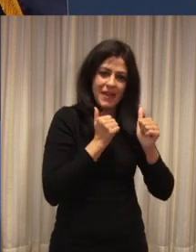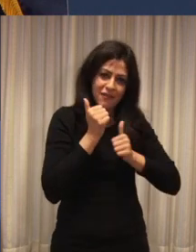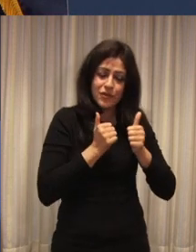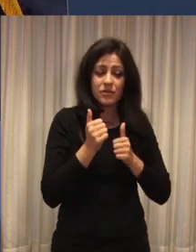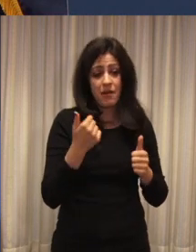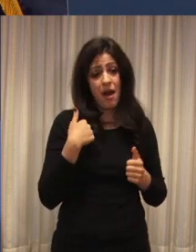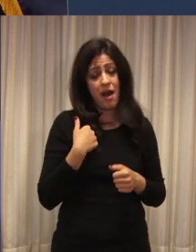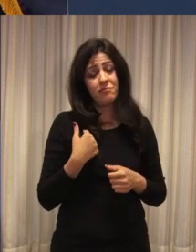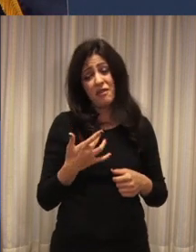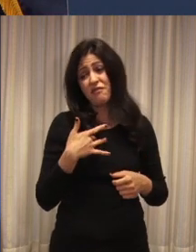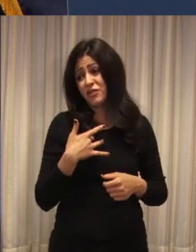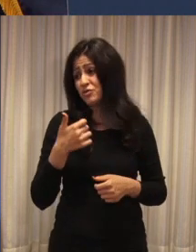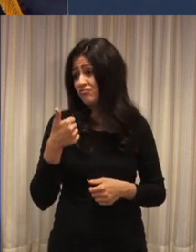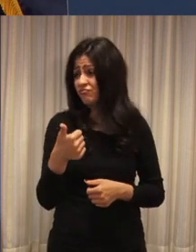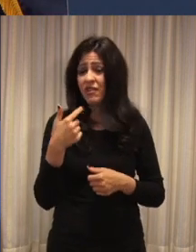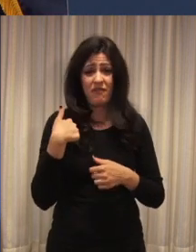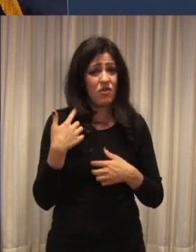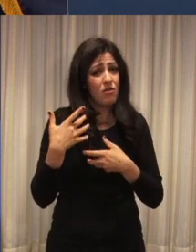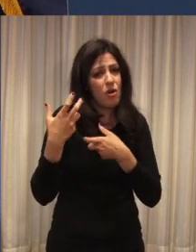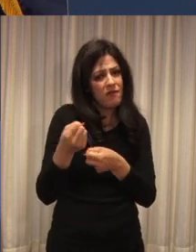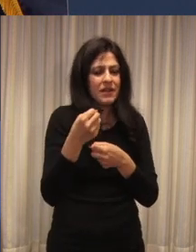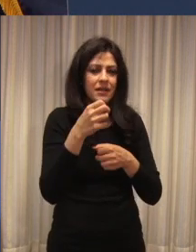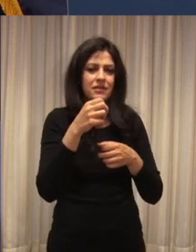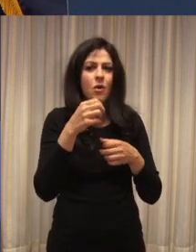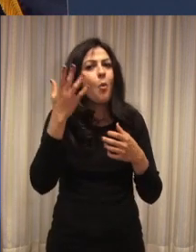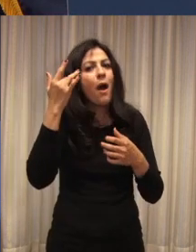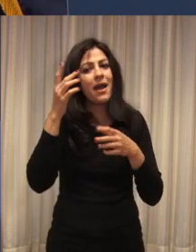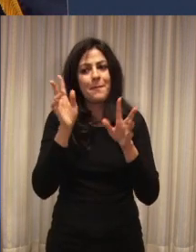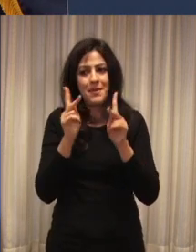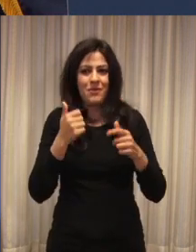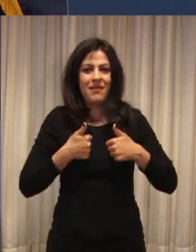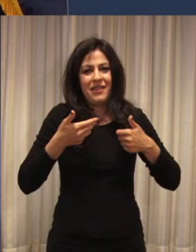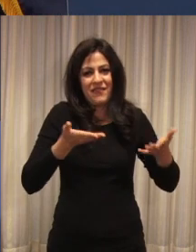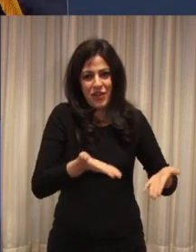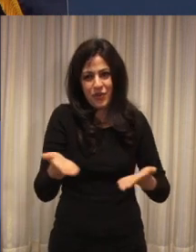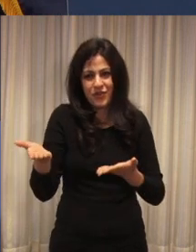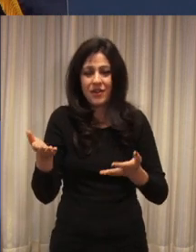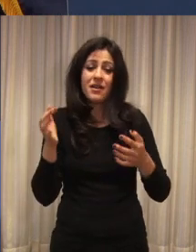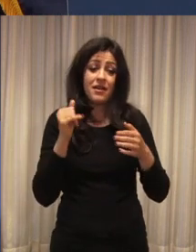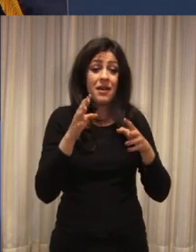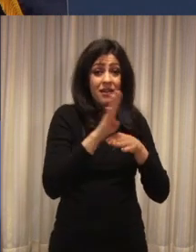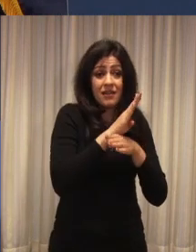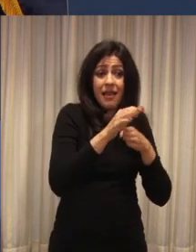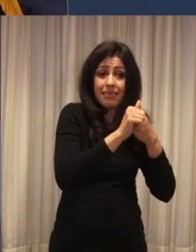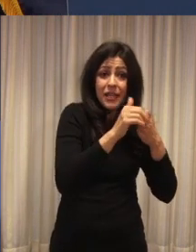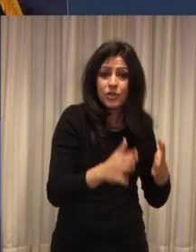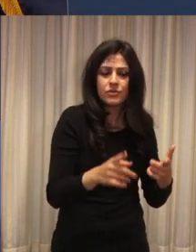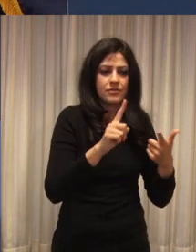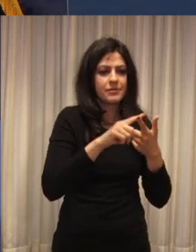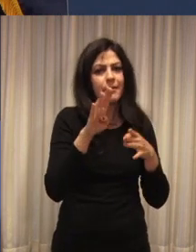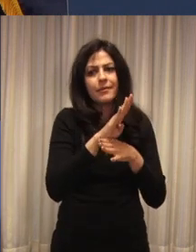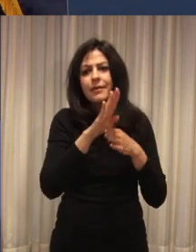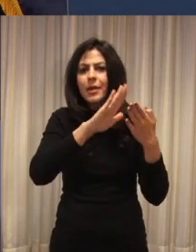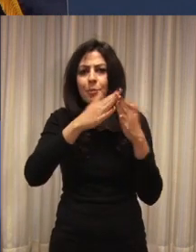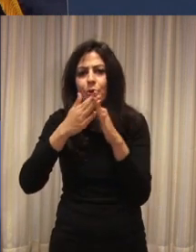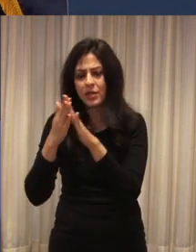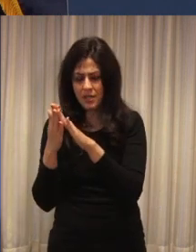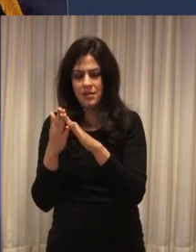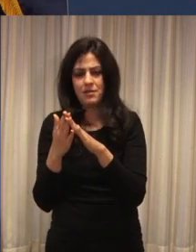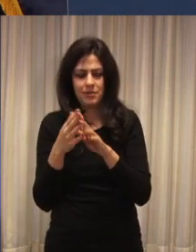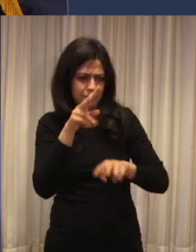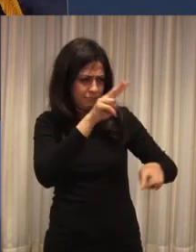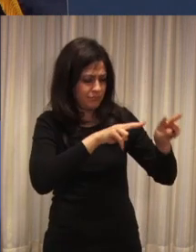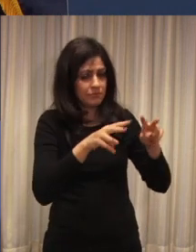confident ultimately in the people of Ulster County, in the business leaders we have, the business community we have, all the